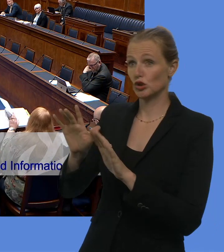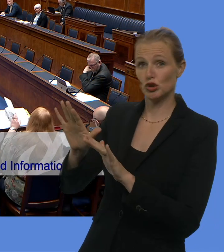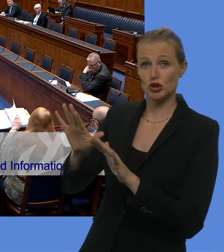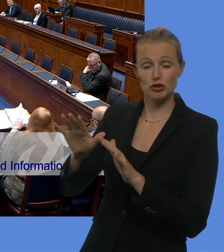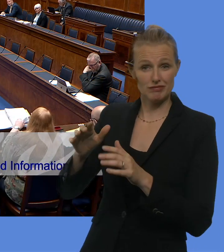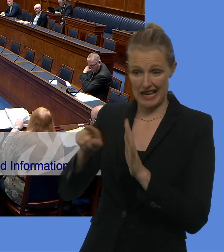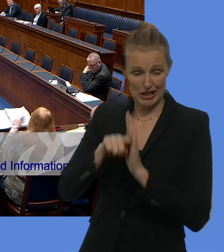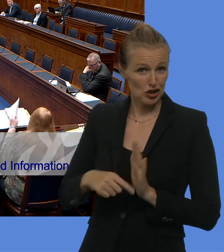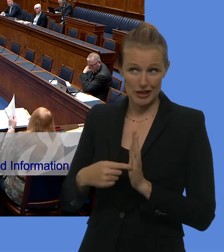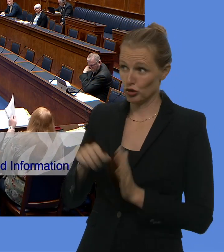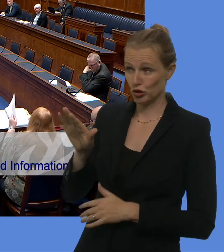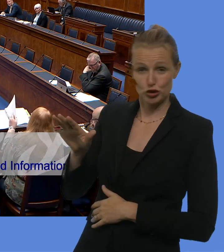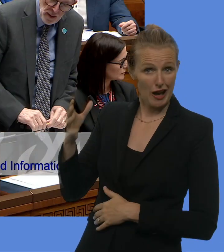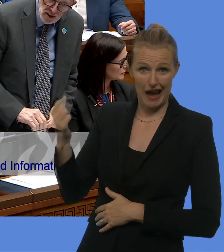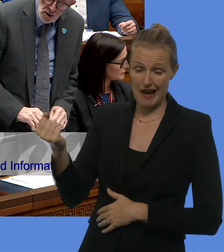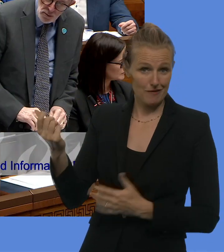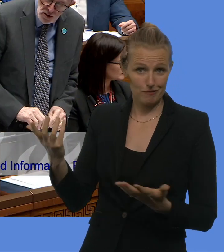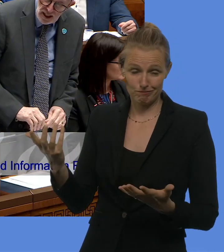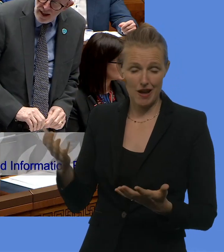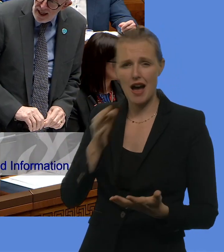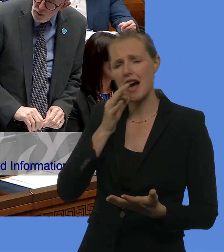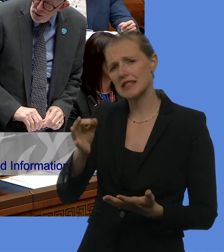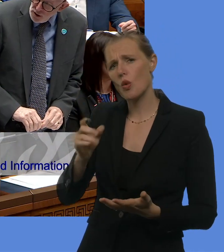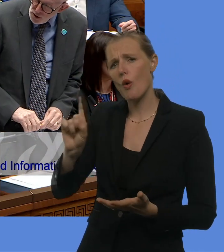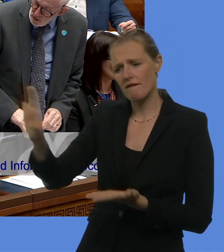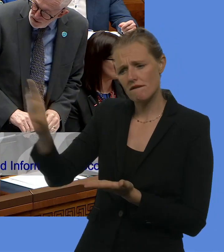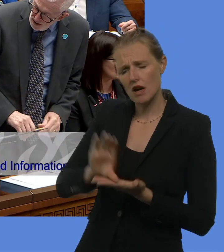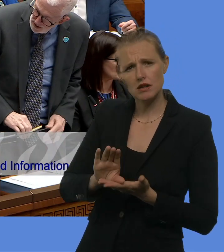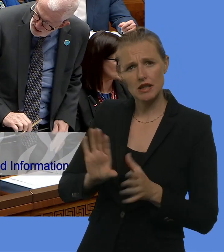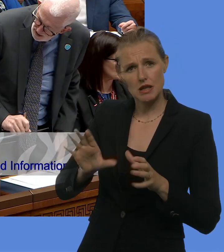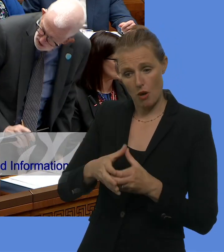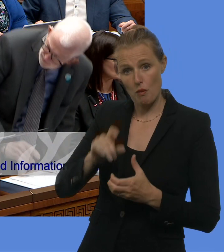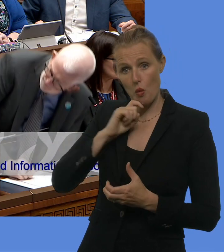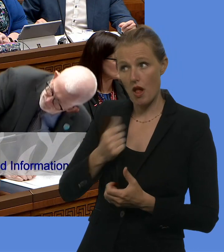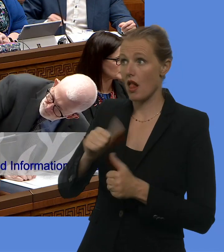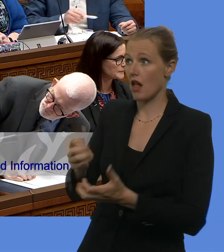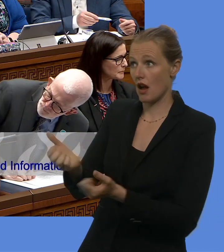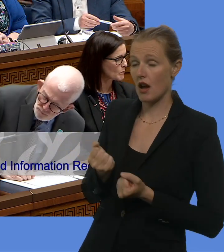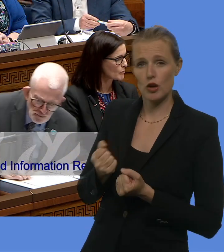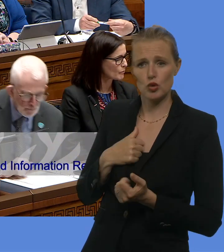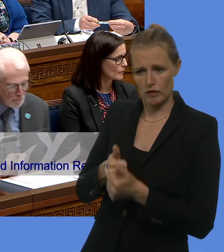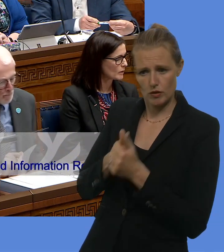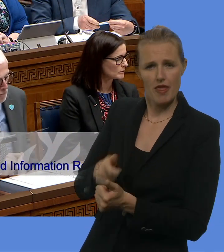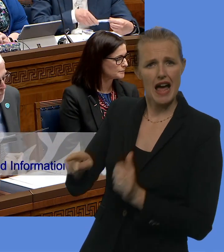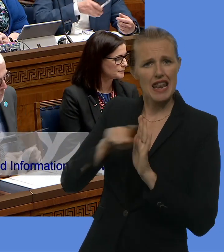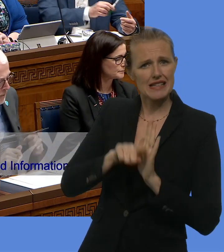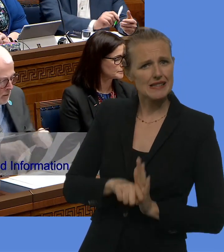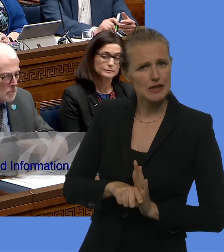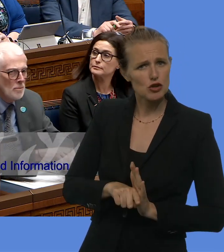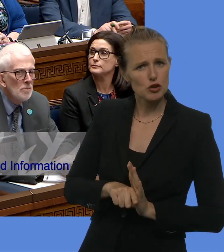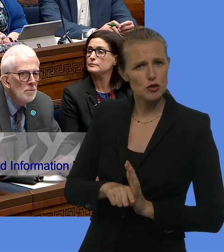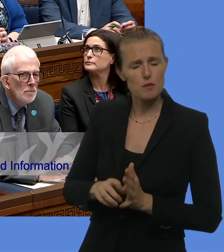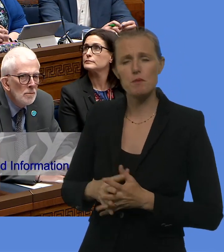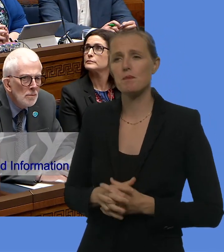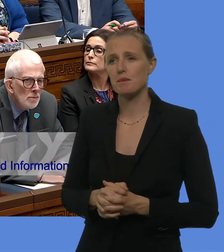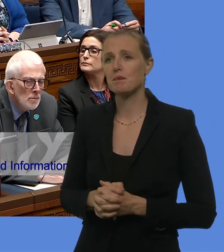you tell us what funding the Department is expected to receive in order to service the legislation? Minister. Well, one of the great challenges that we have